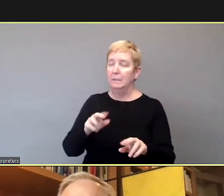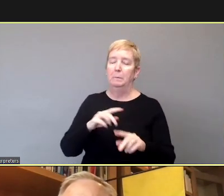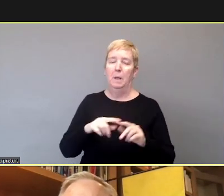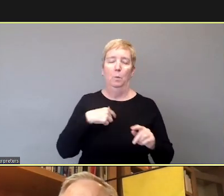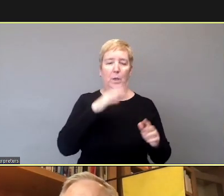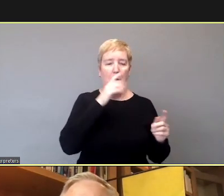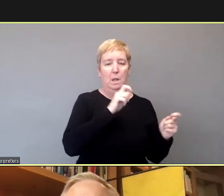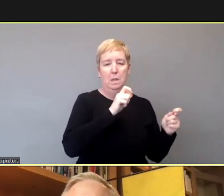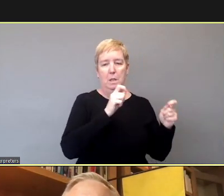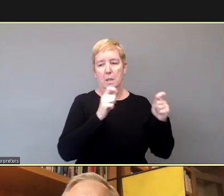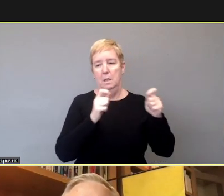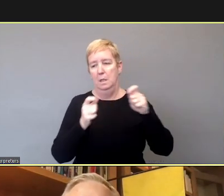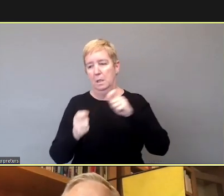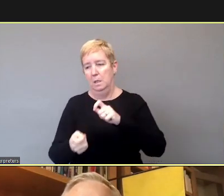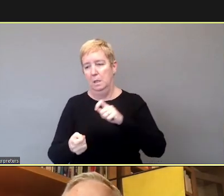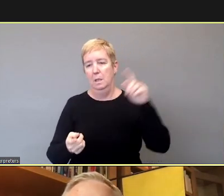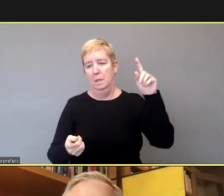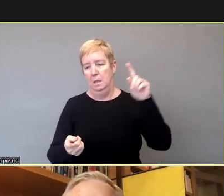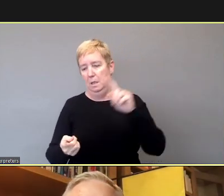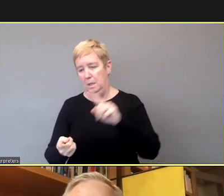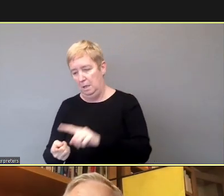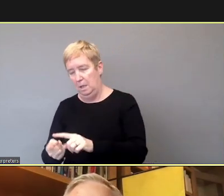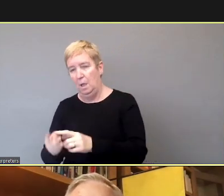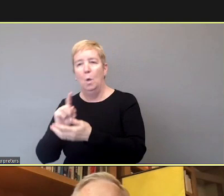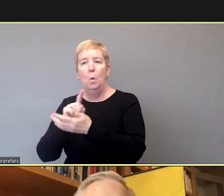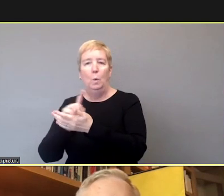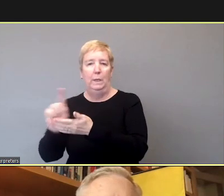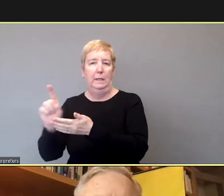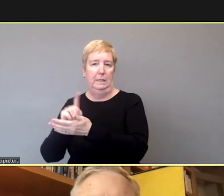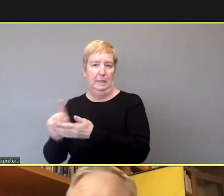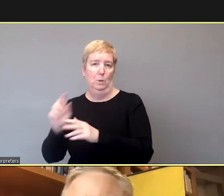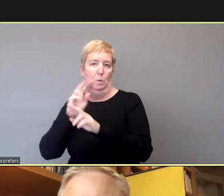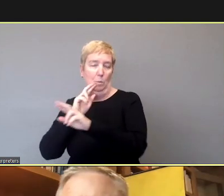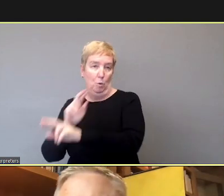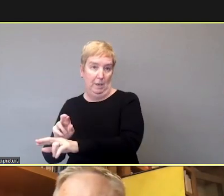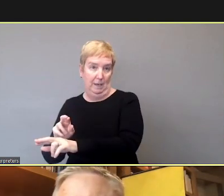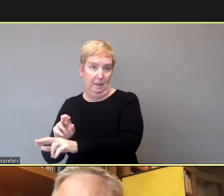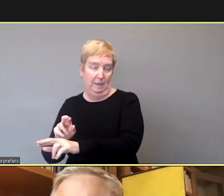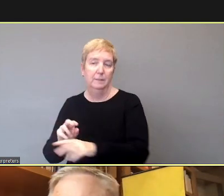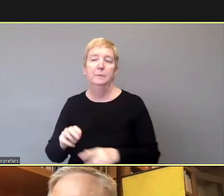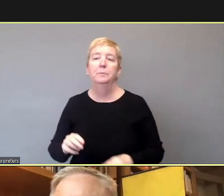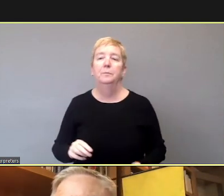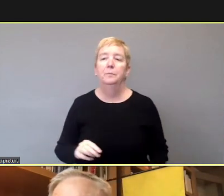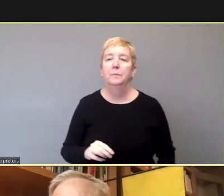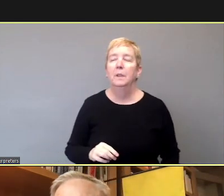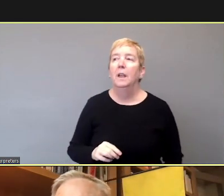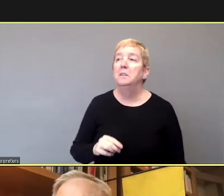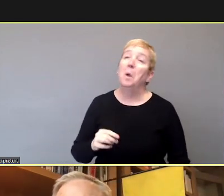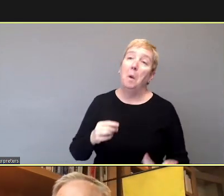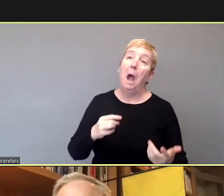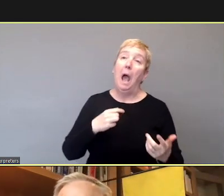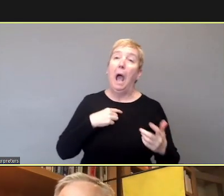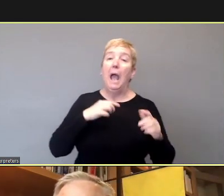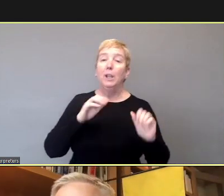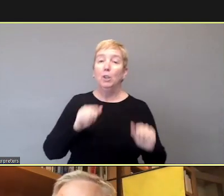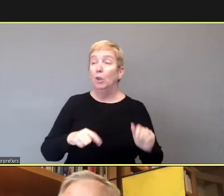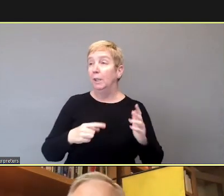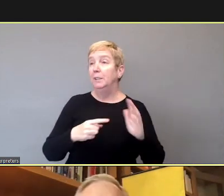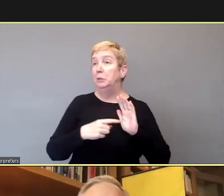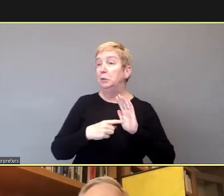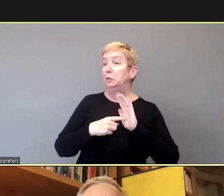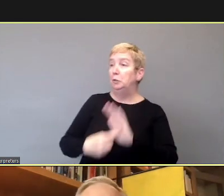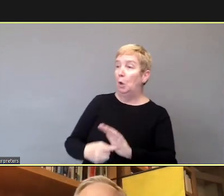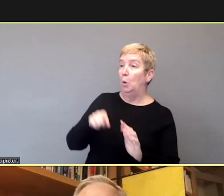I thought each week I could just show you a report. Alternatively, we could just have Julia Goldberg give this tour, but I didn't think of